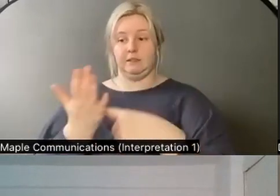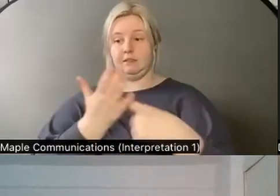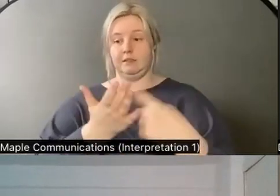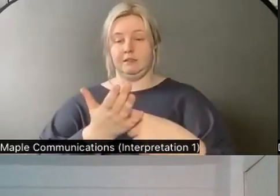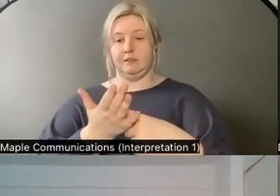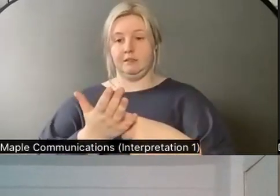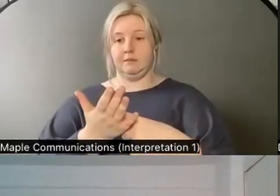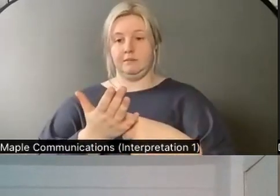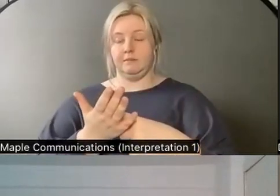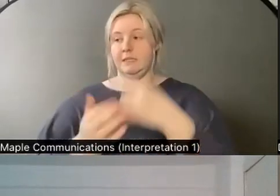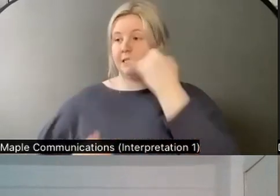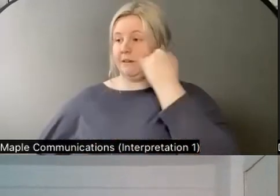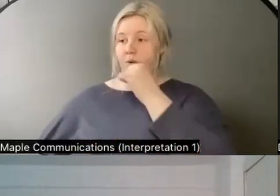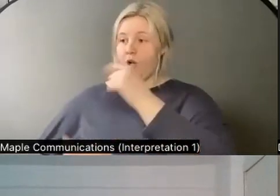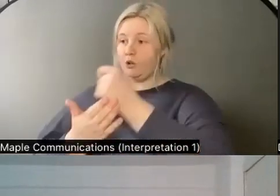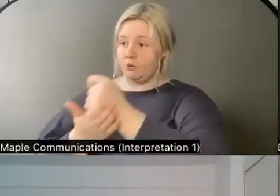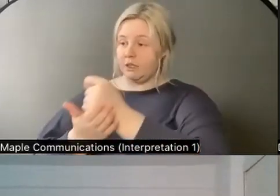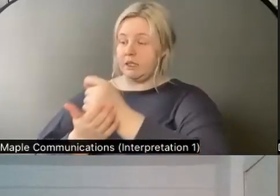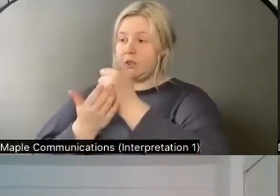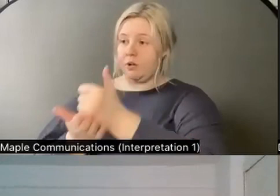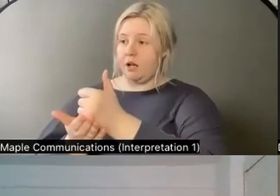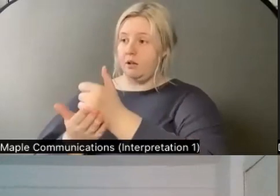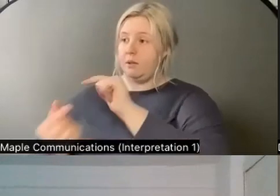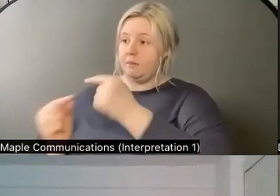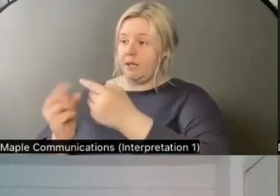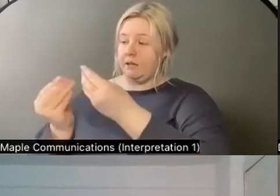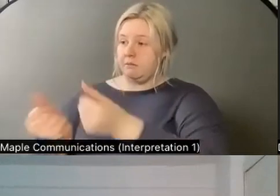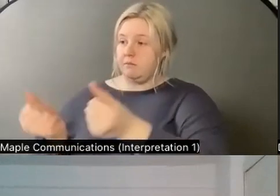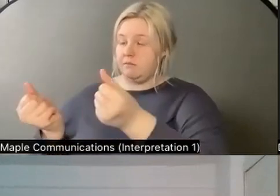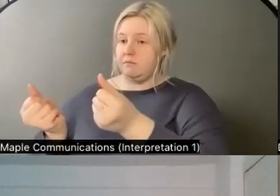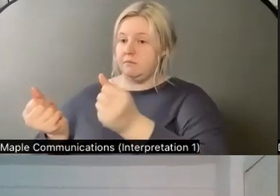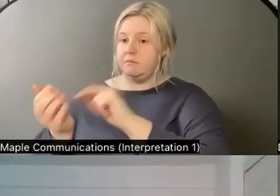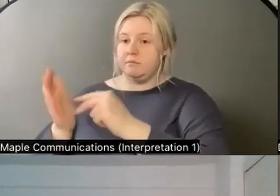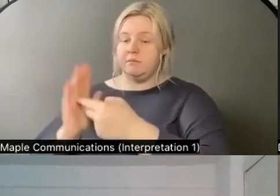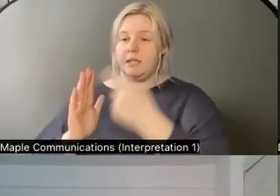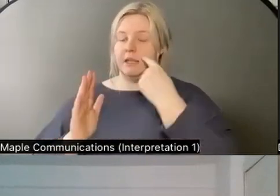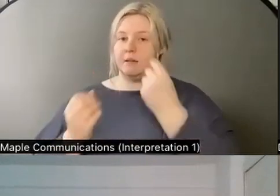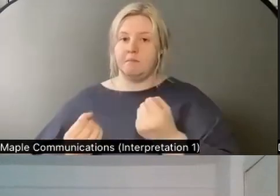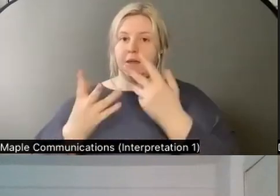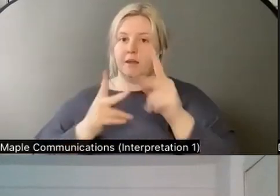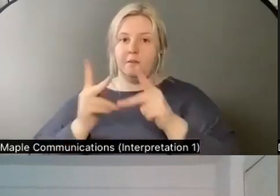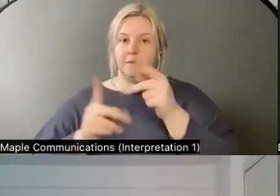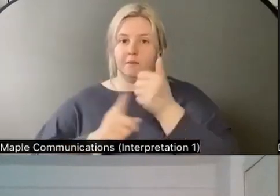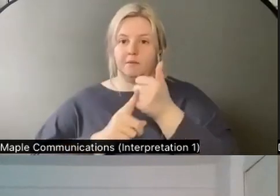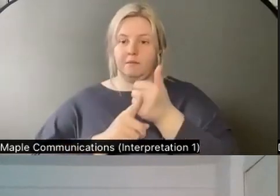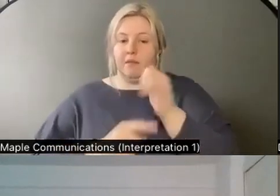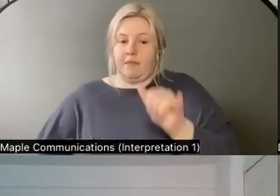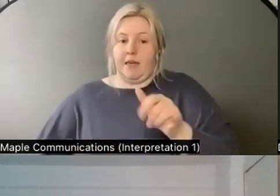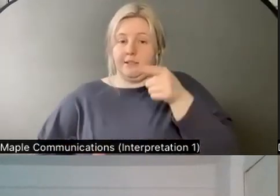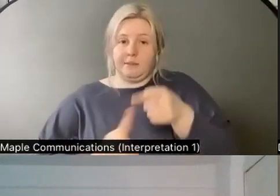pain altogether, I think it's going to be a reason for a lot of people, for that reason